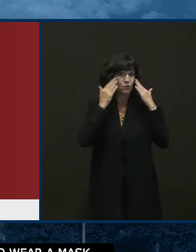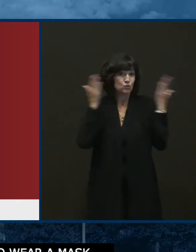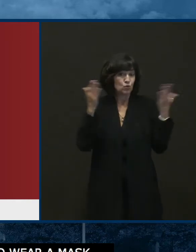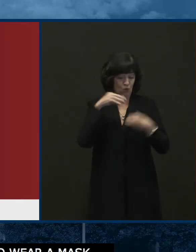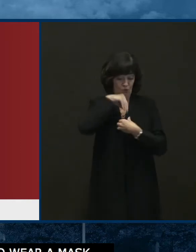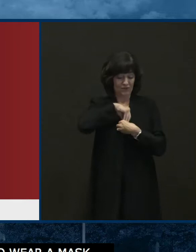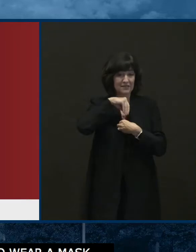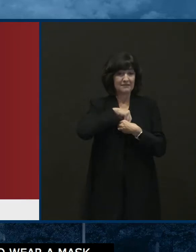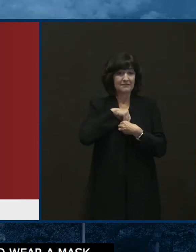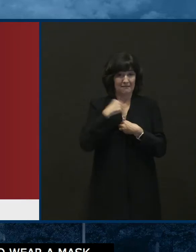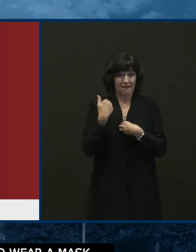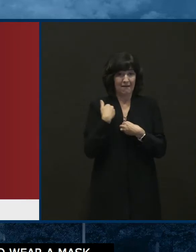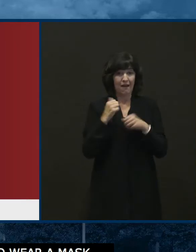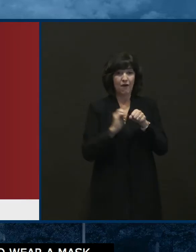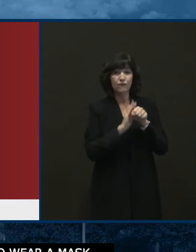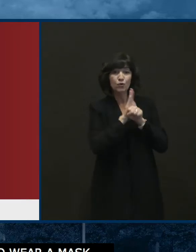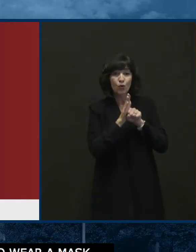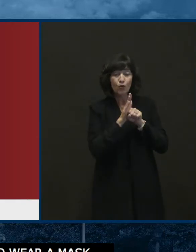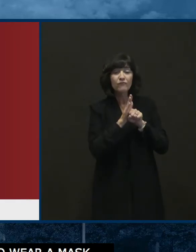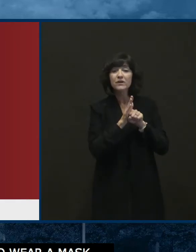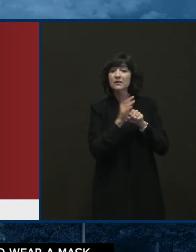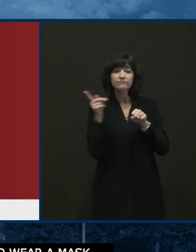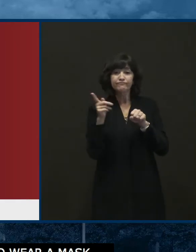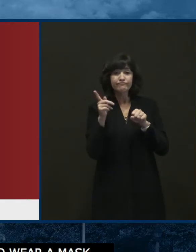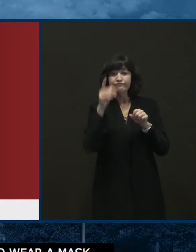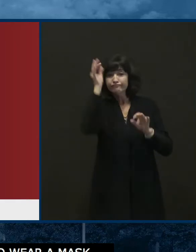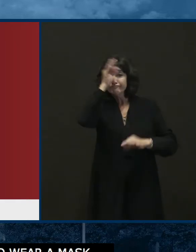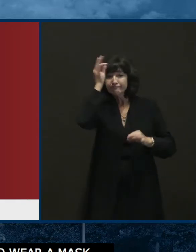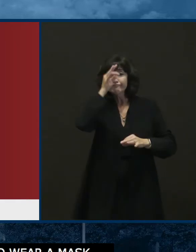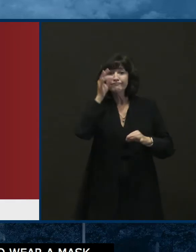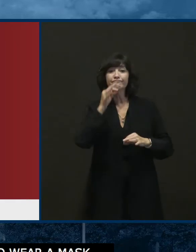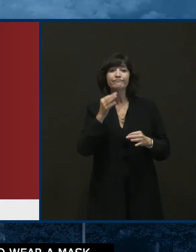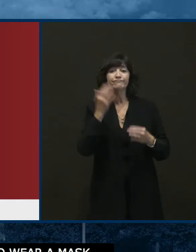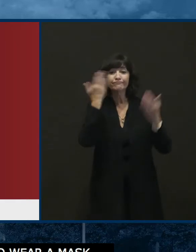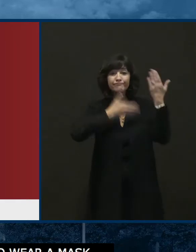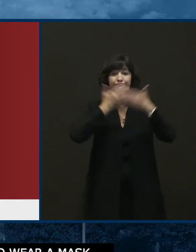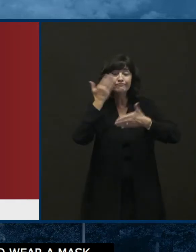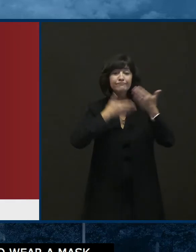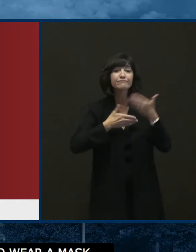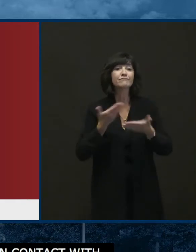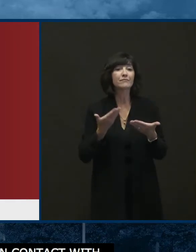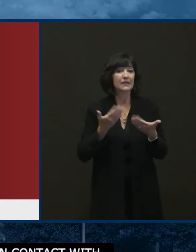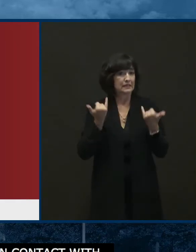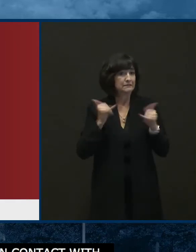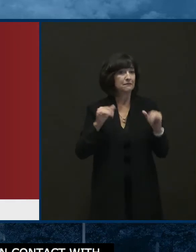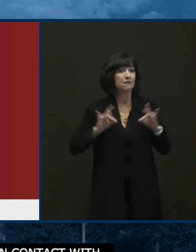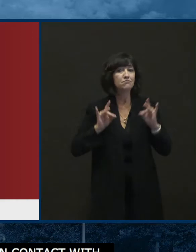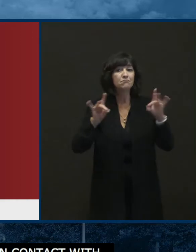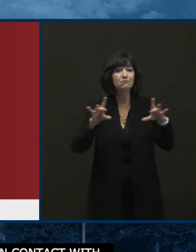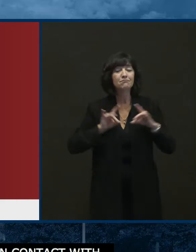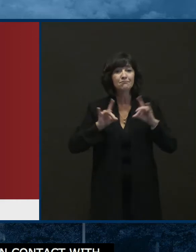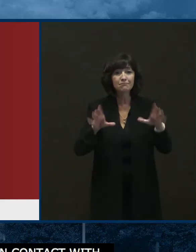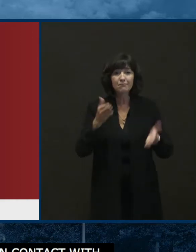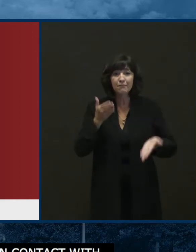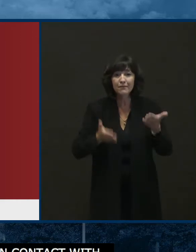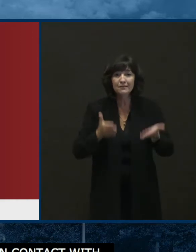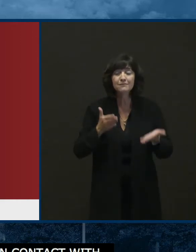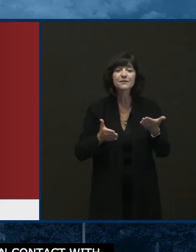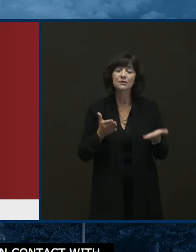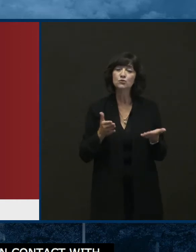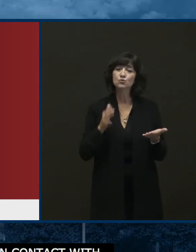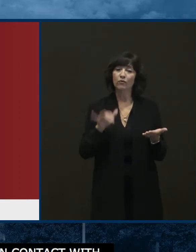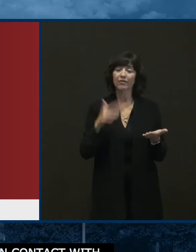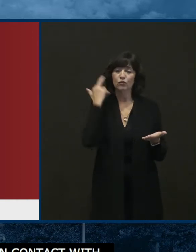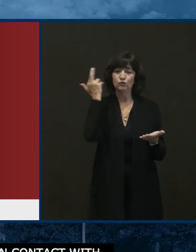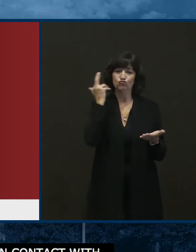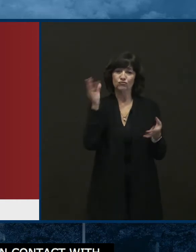it. Obviously, if you have symptoms, you should not be circulating in public. You should see your physician, get tested. We are doing